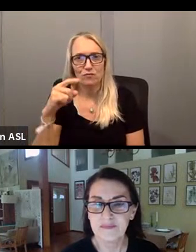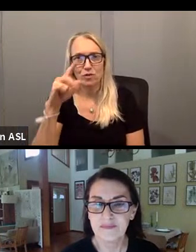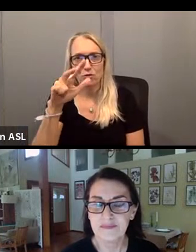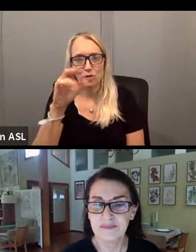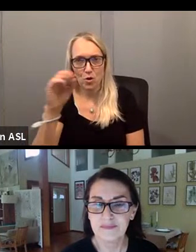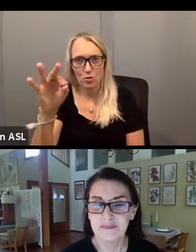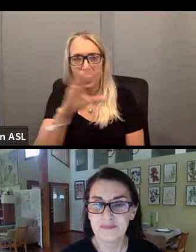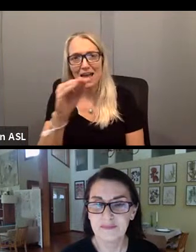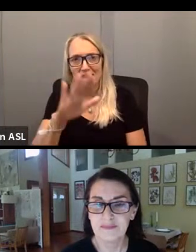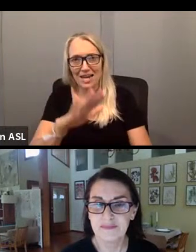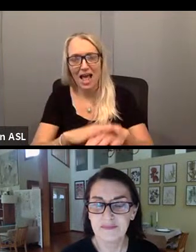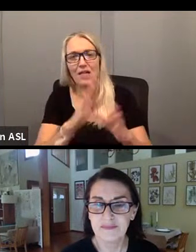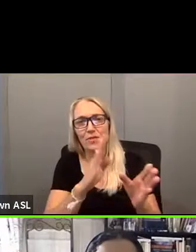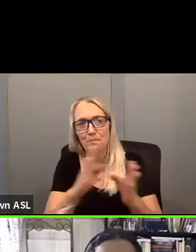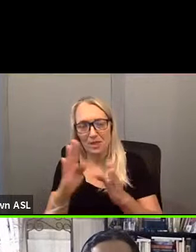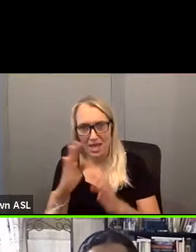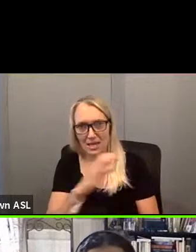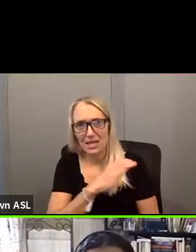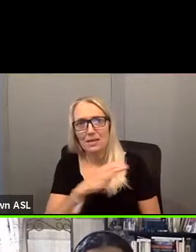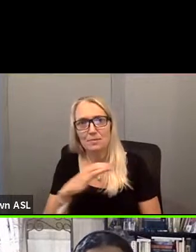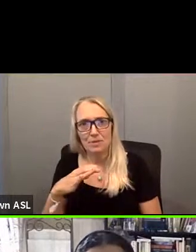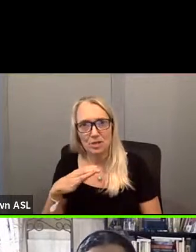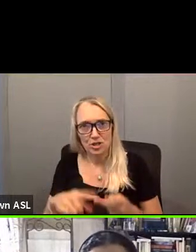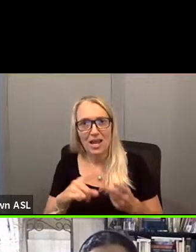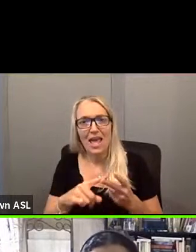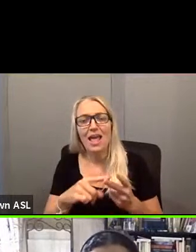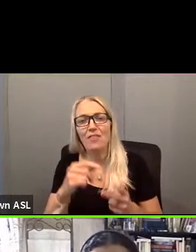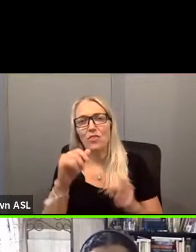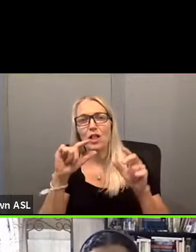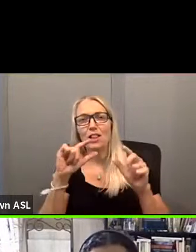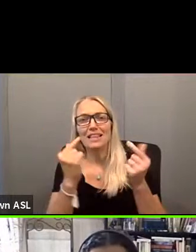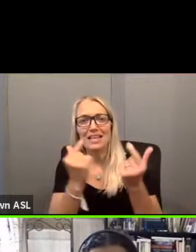City Planning Commissioner and a member of the League of Women Voters.